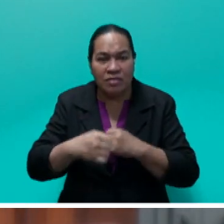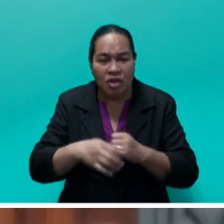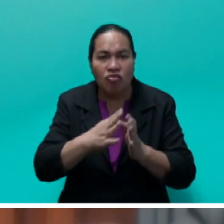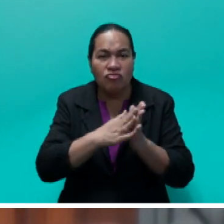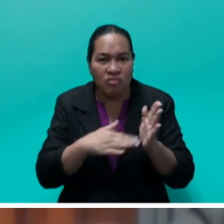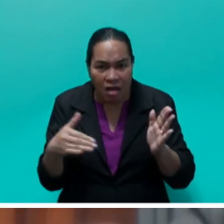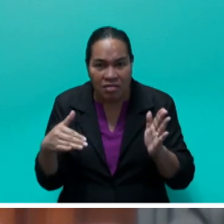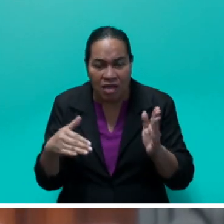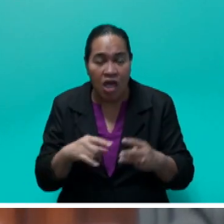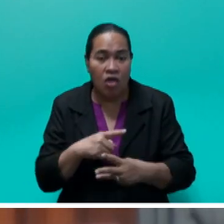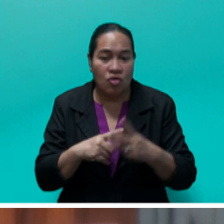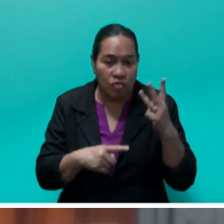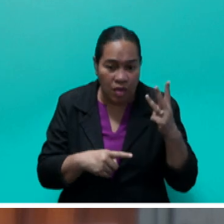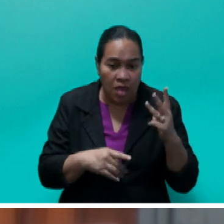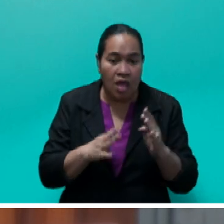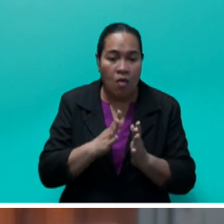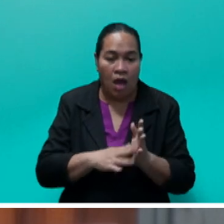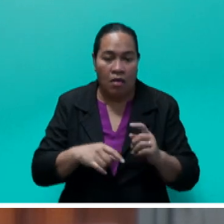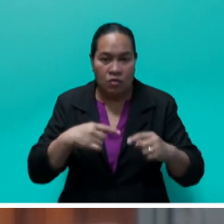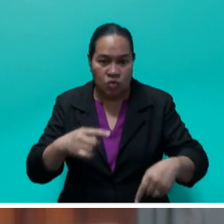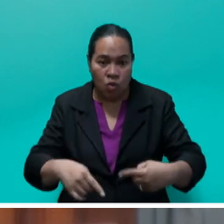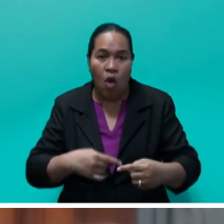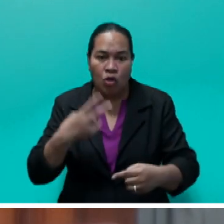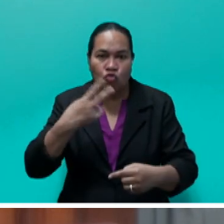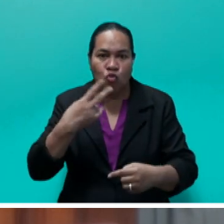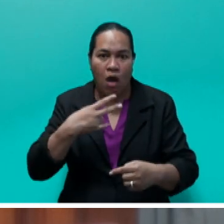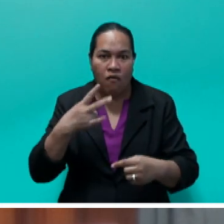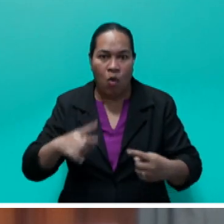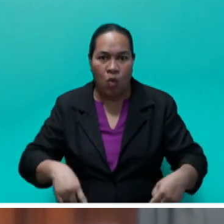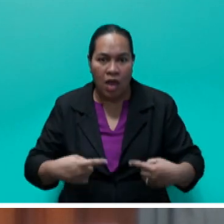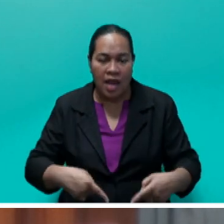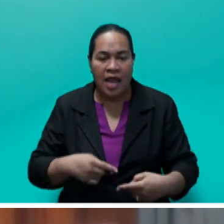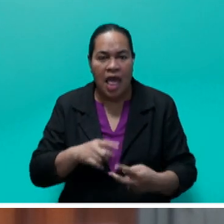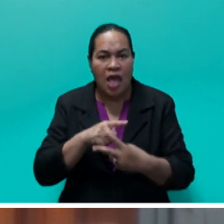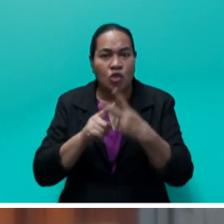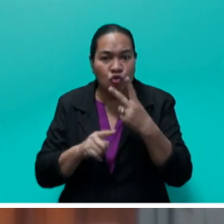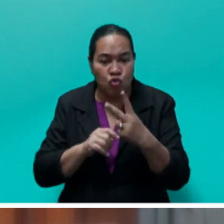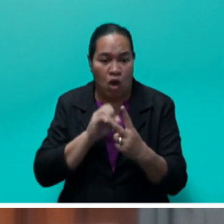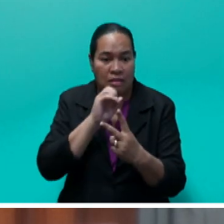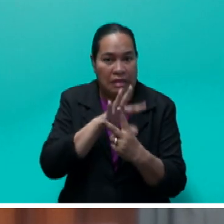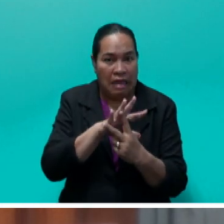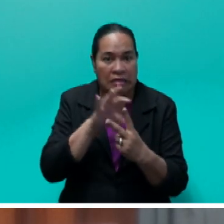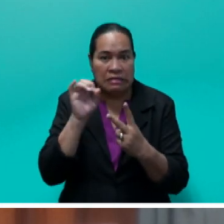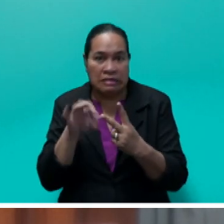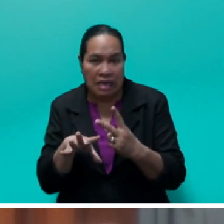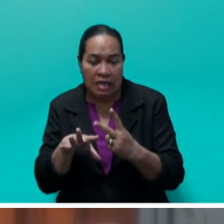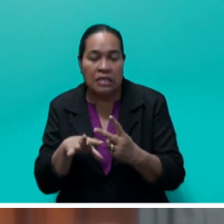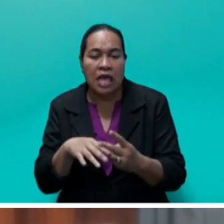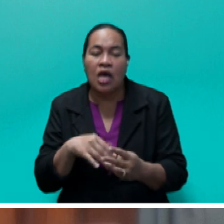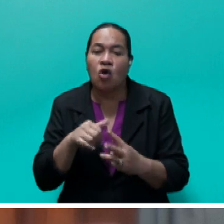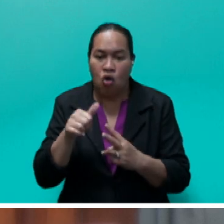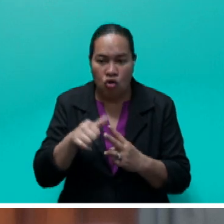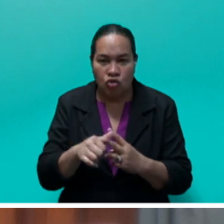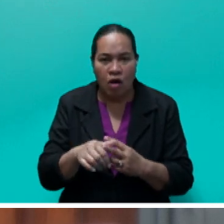trucks, 1 12-wheeler and 2 10-wheelers. In addition, 4 twin cabs are